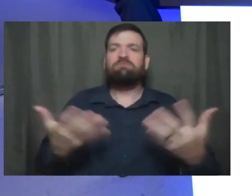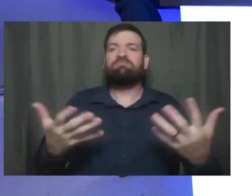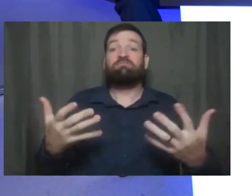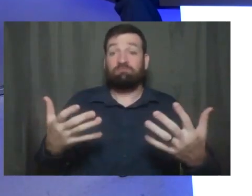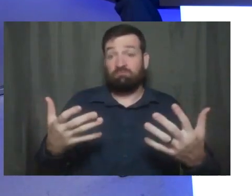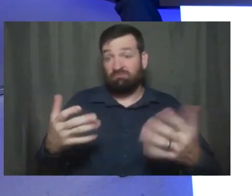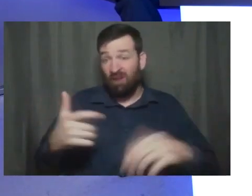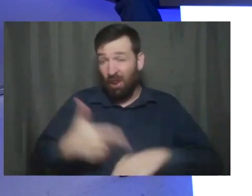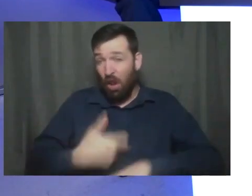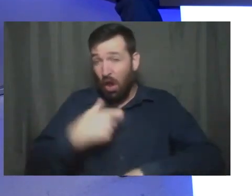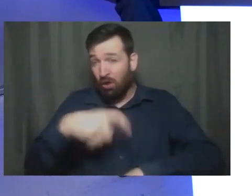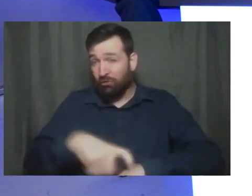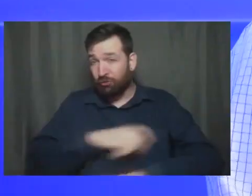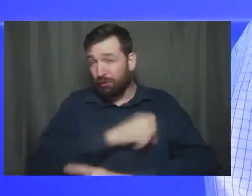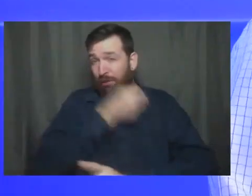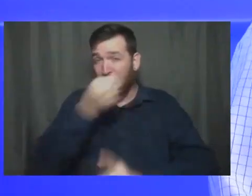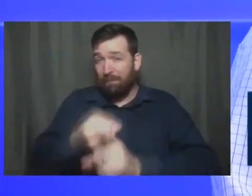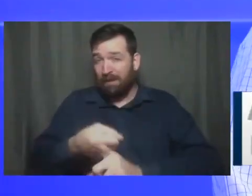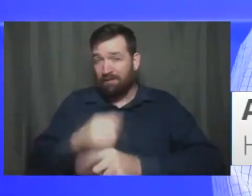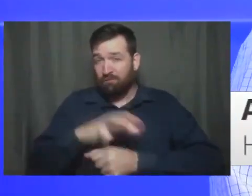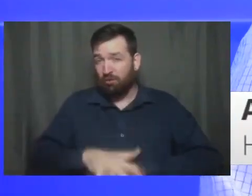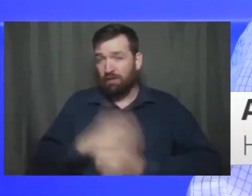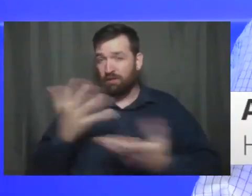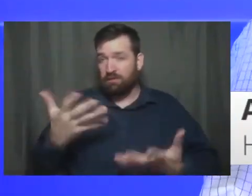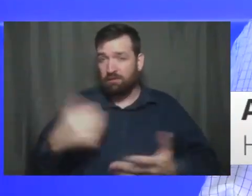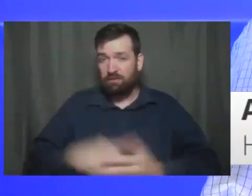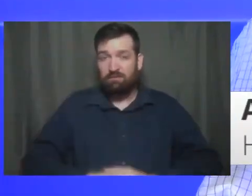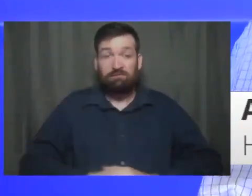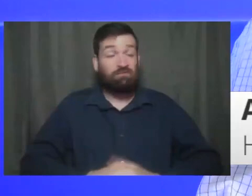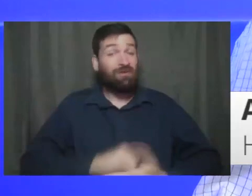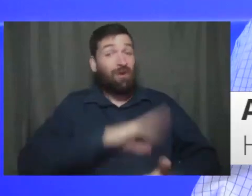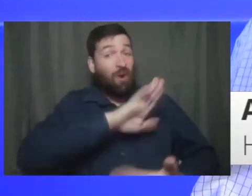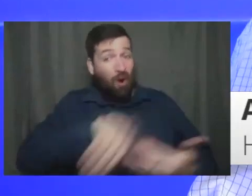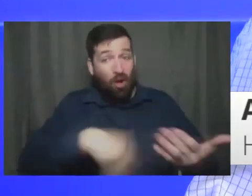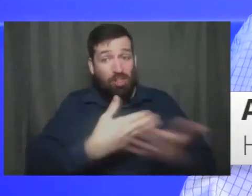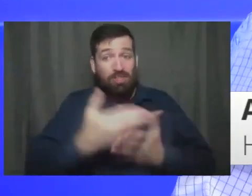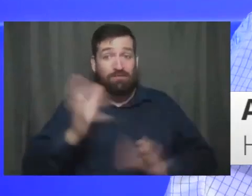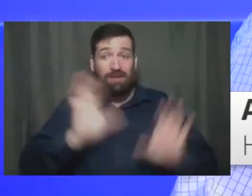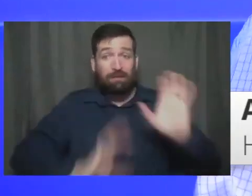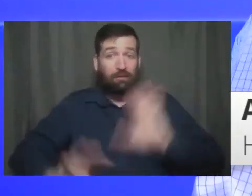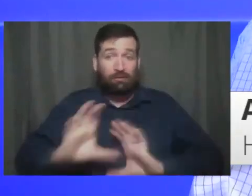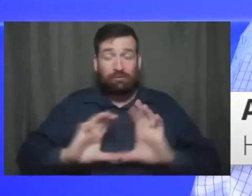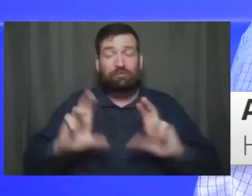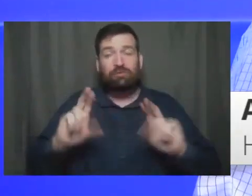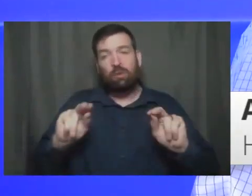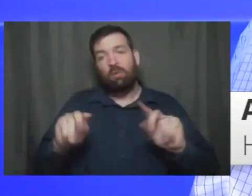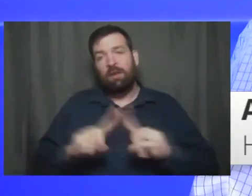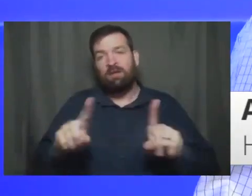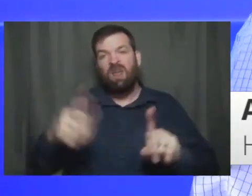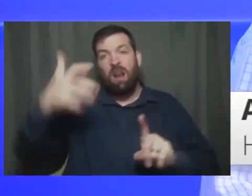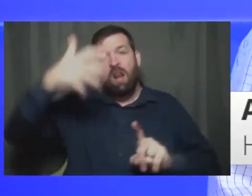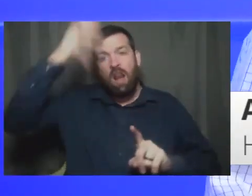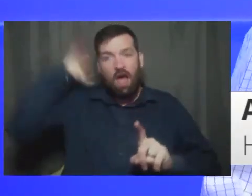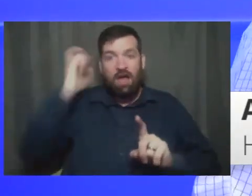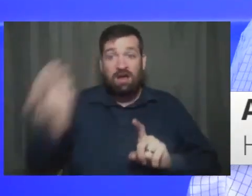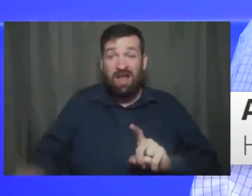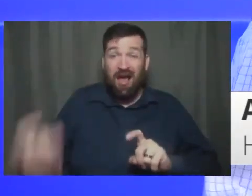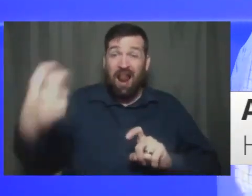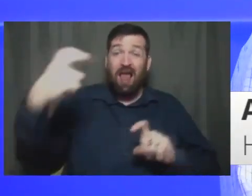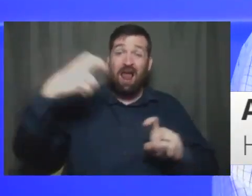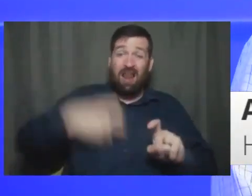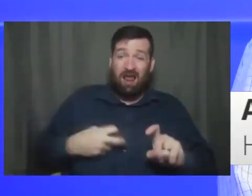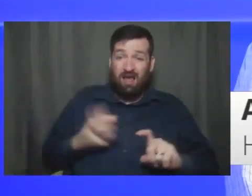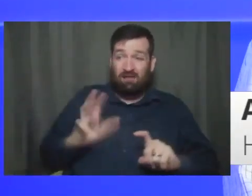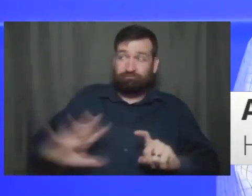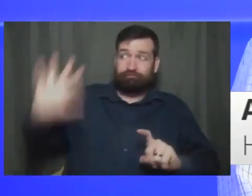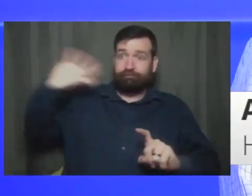effects of stress? Yeah. So I don't know all the chemicals, but I know the lion example, right? If a lion jumps out at you in the jungle back in the day, and hopefully